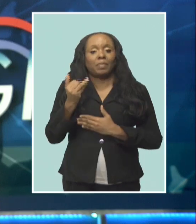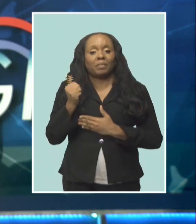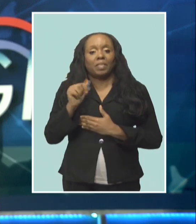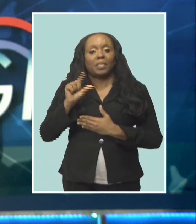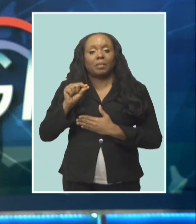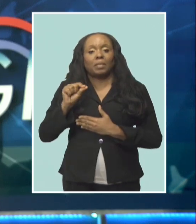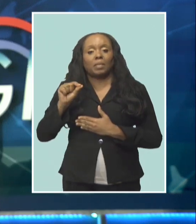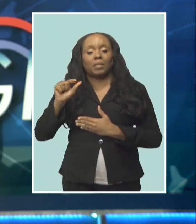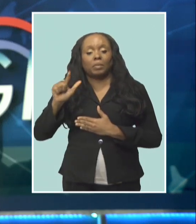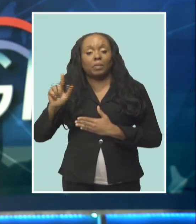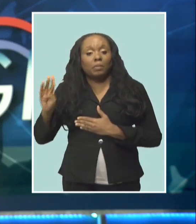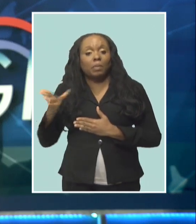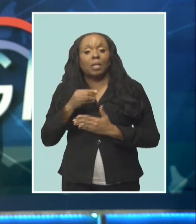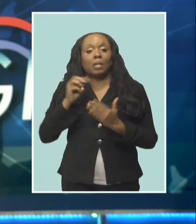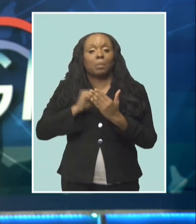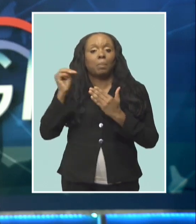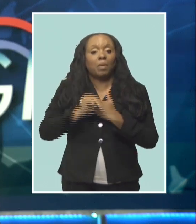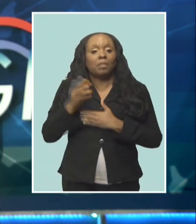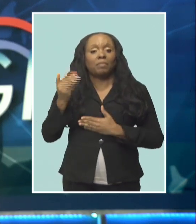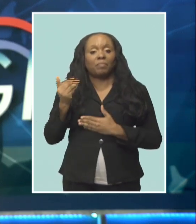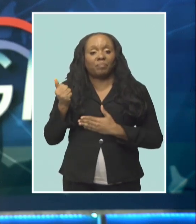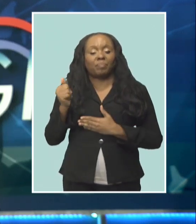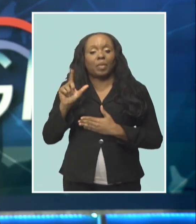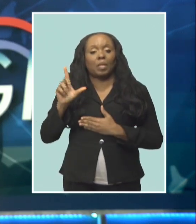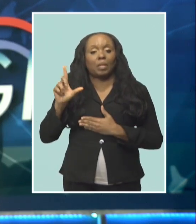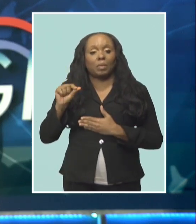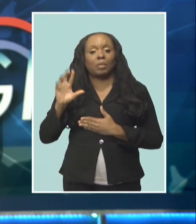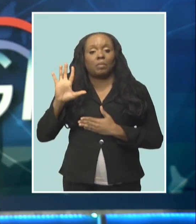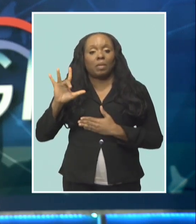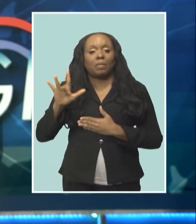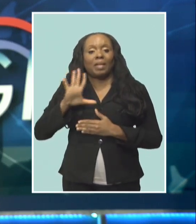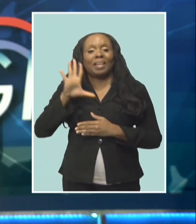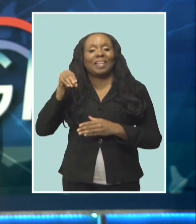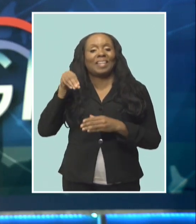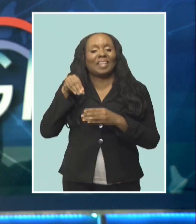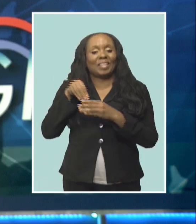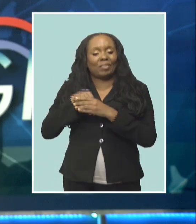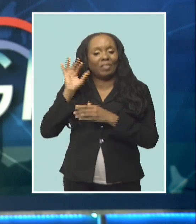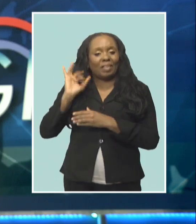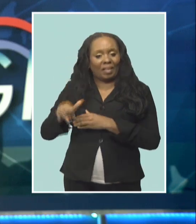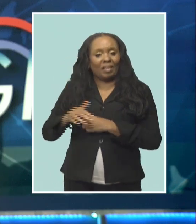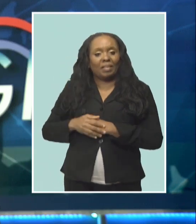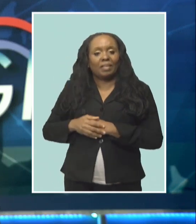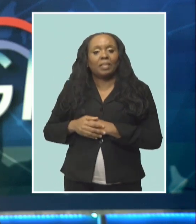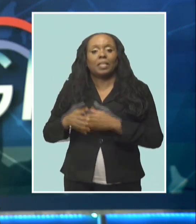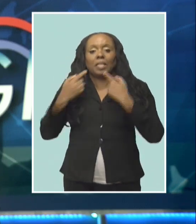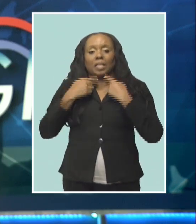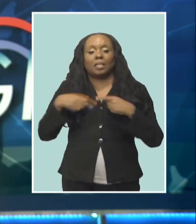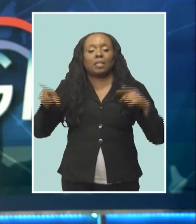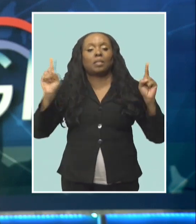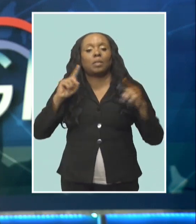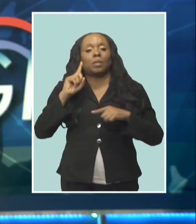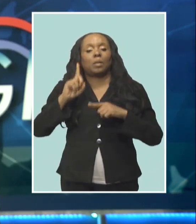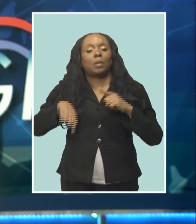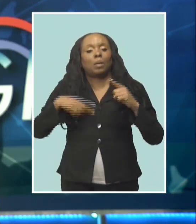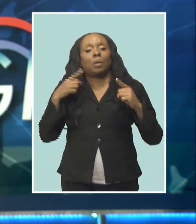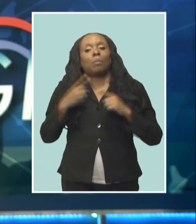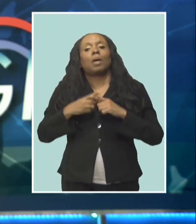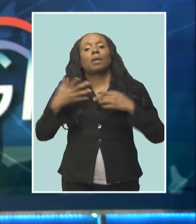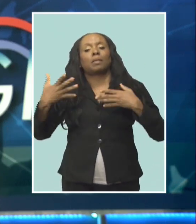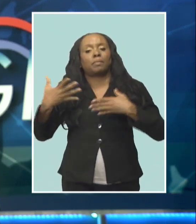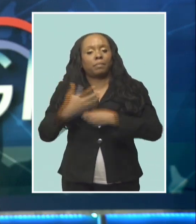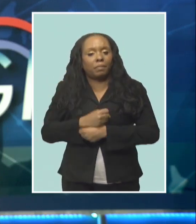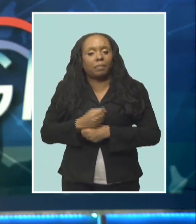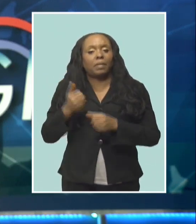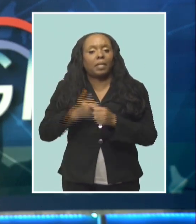March 15th, 2025, are included in the remission of penalties and interest. He made the announcement while wrapping up